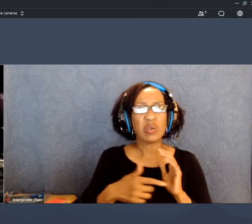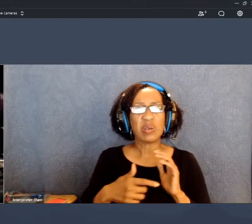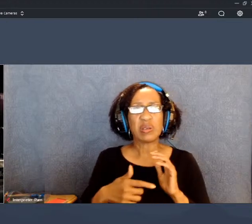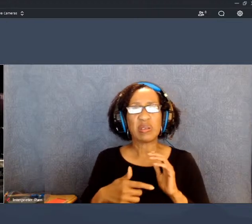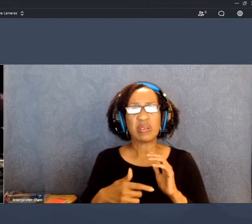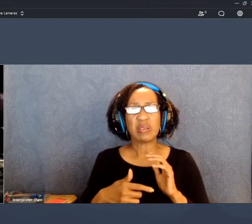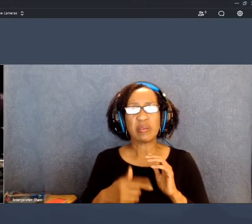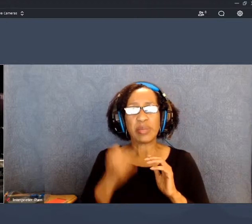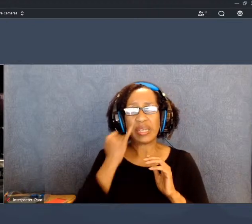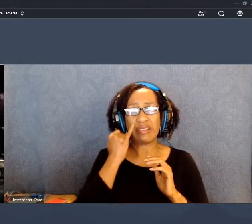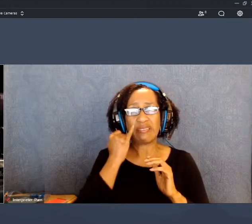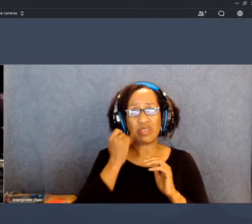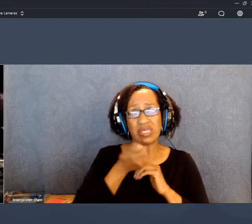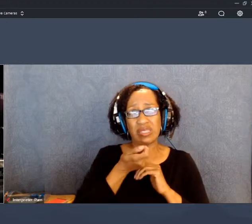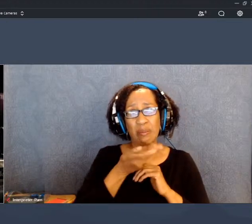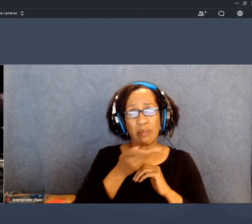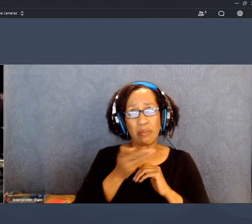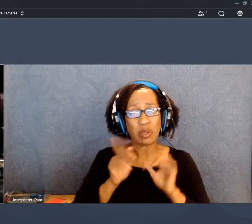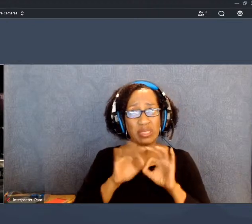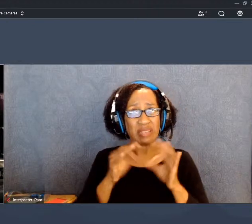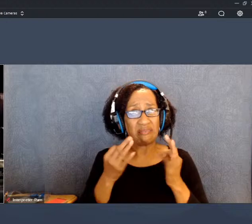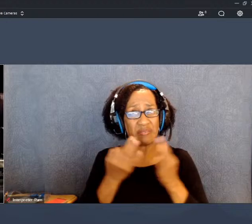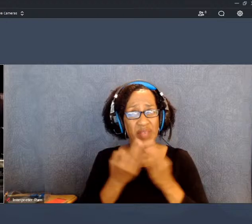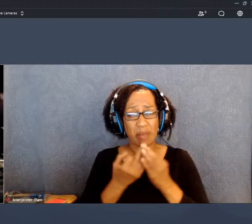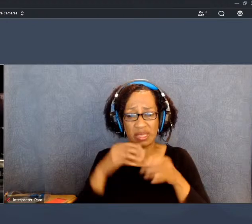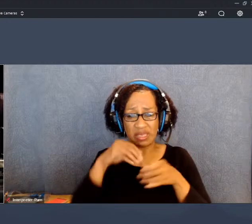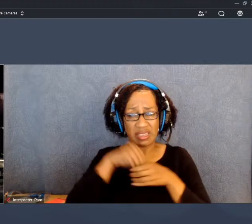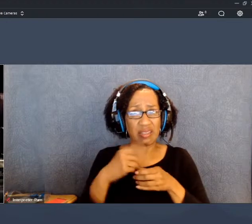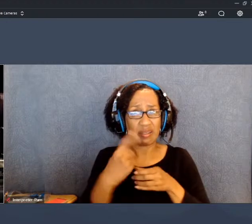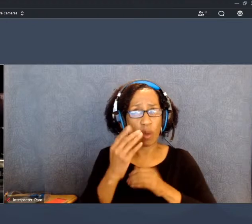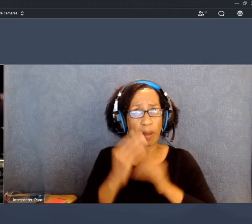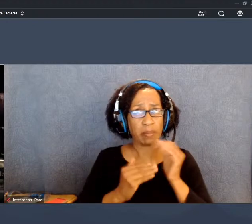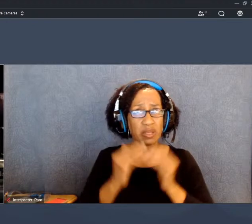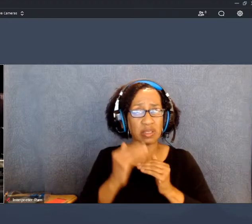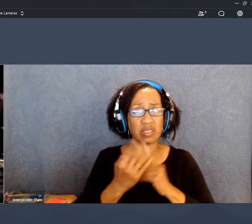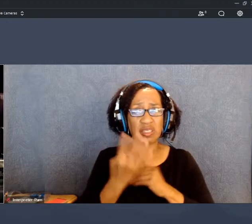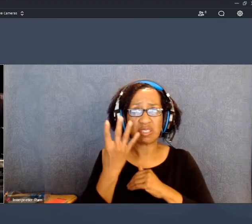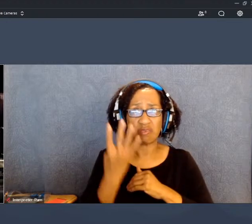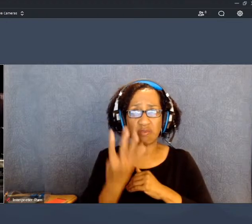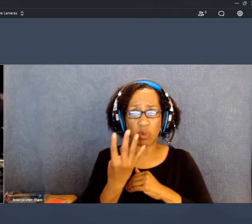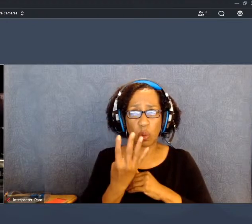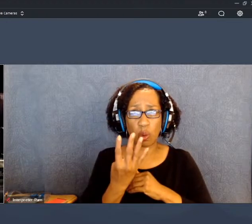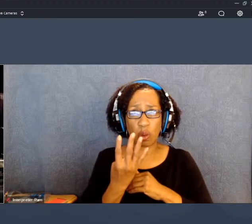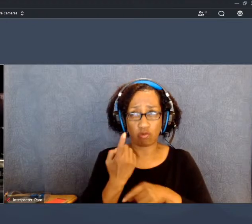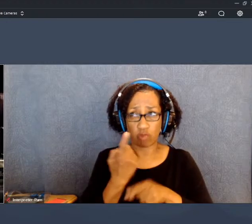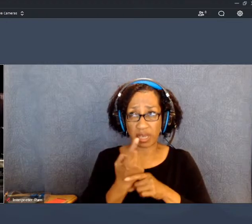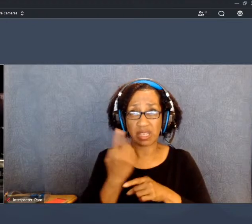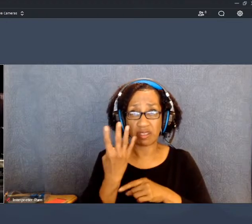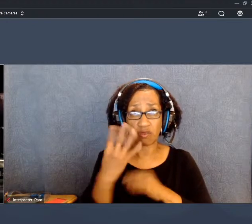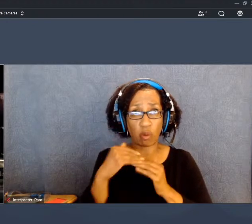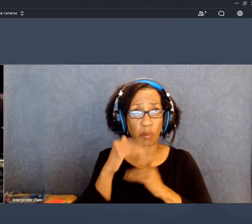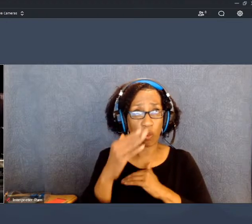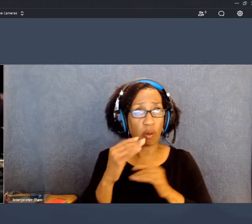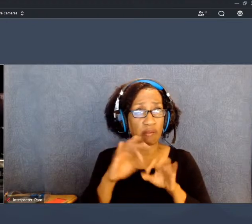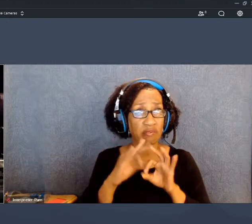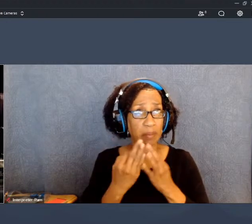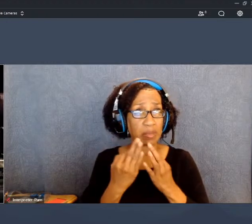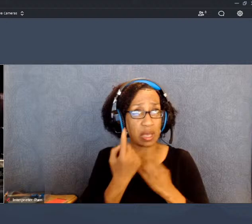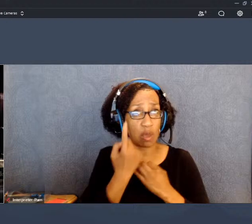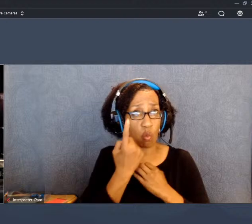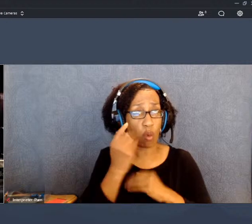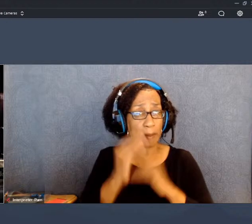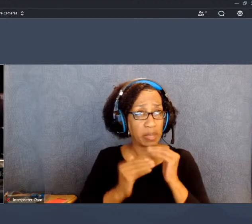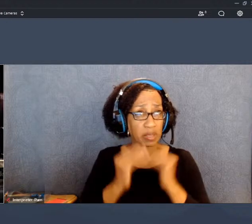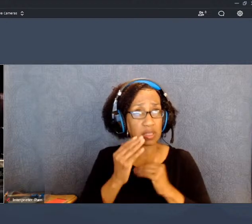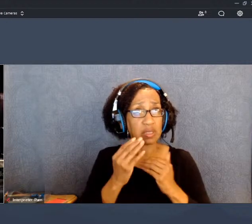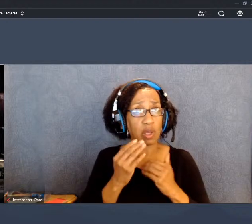calling it multifamily development. It's like, correct me if I'm wrong here, 4 or more units is defined as multifamily, right? In a single structure? Yes, sir. Yeah, so it's